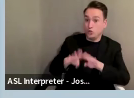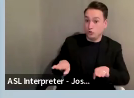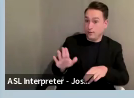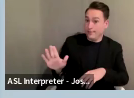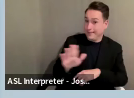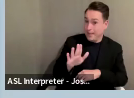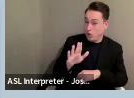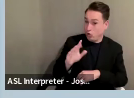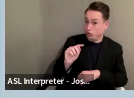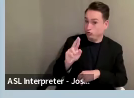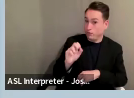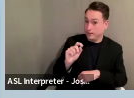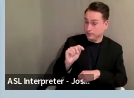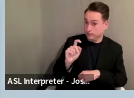question.